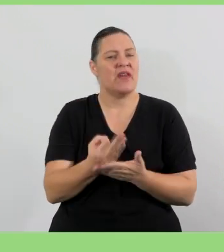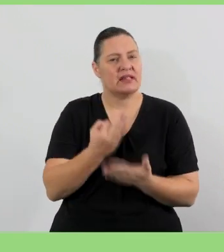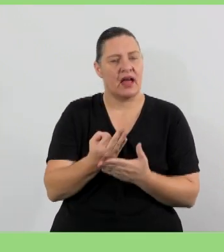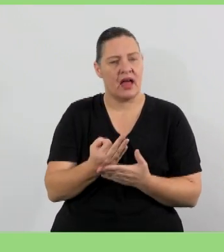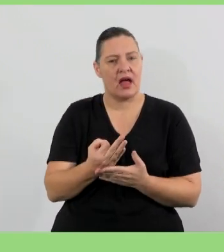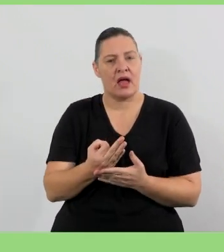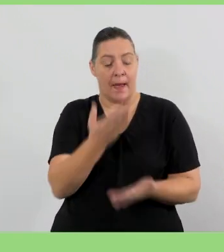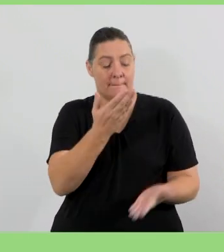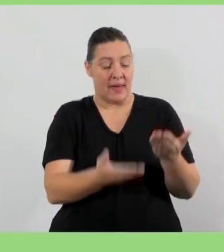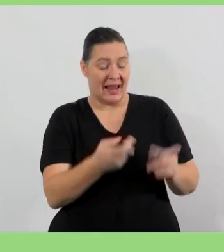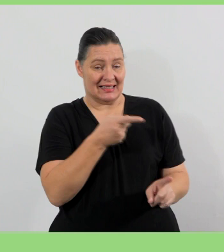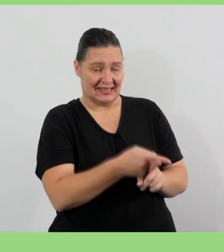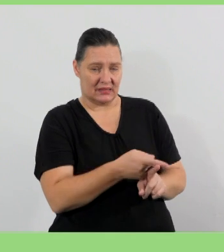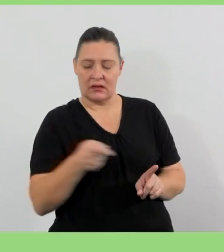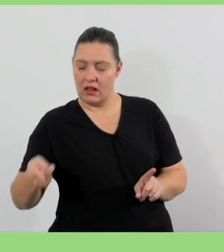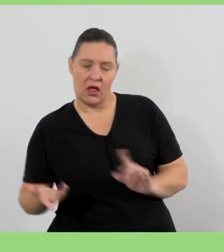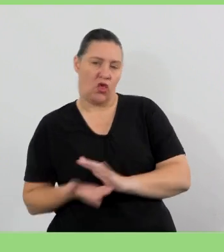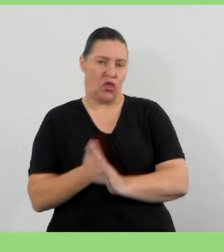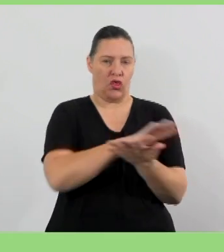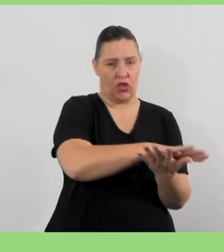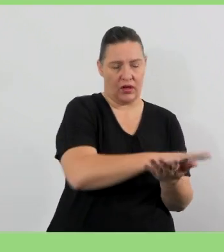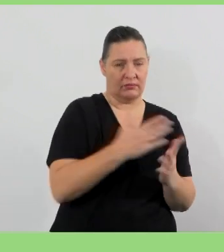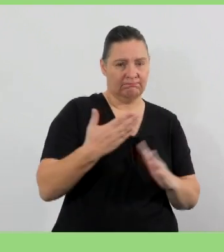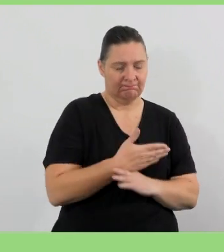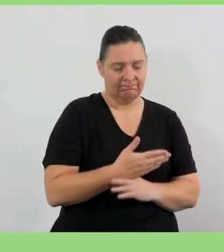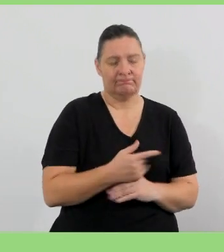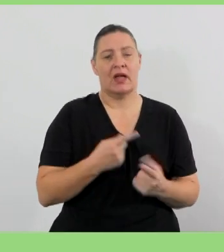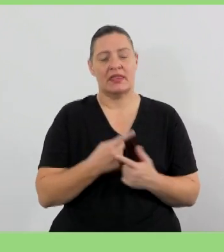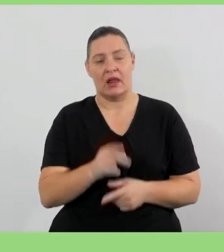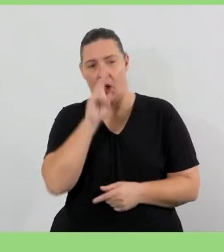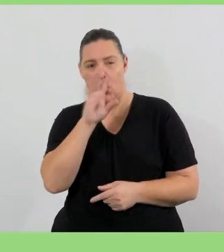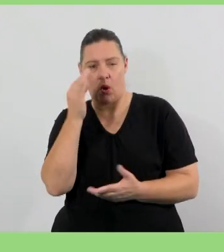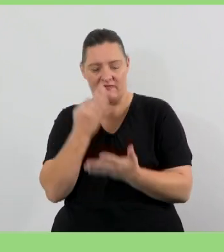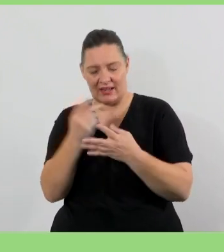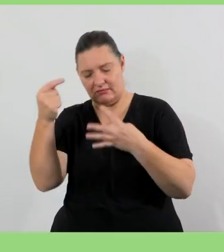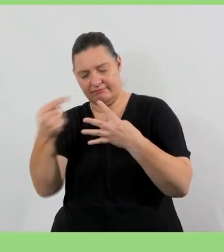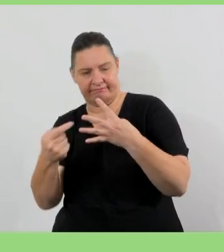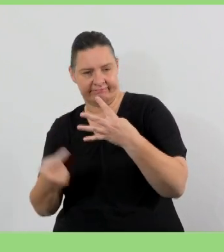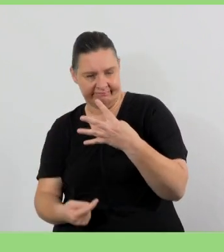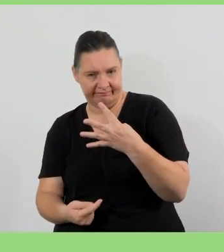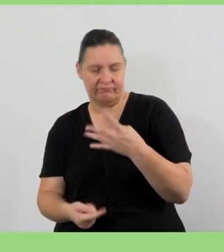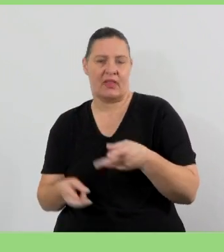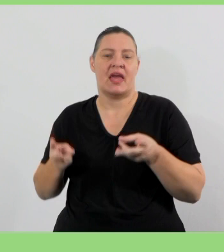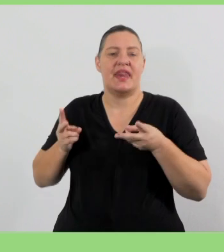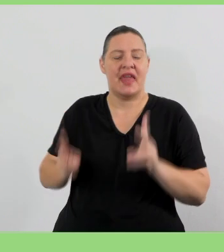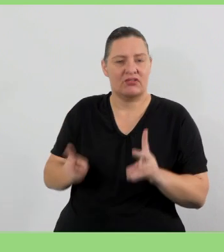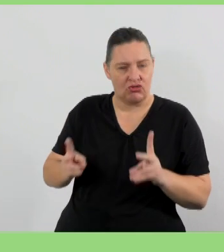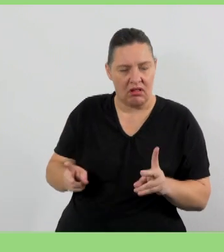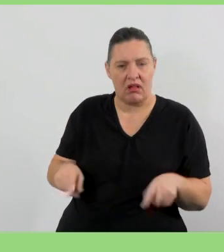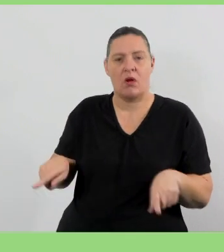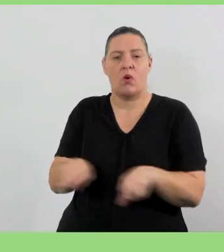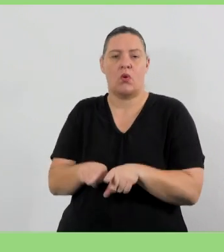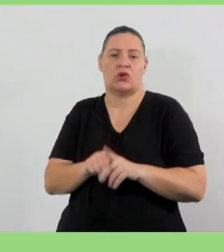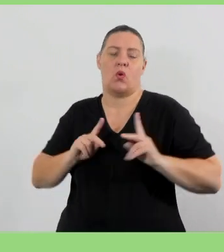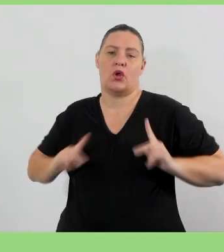that disturb a balanced ecosystem. Then we are going to look at these factors individually, the natural factors